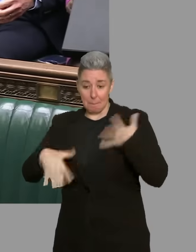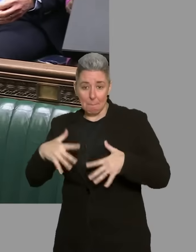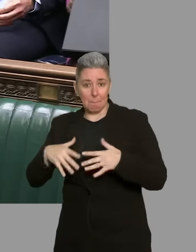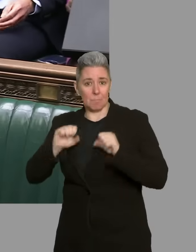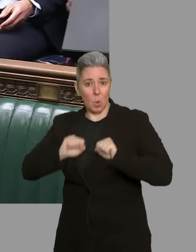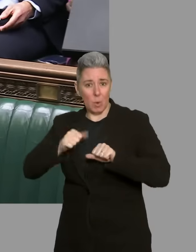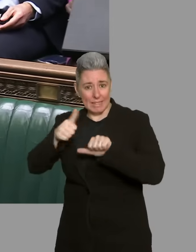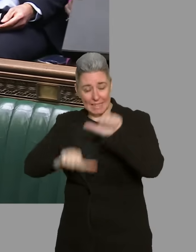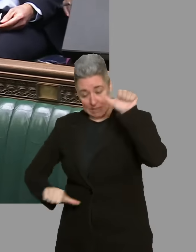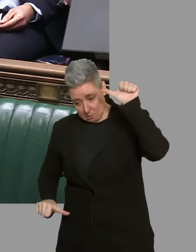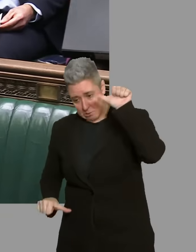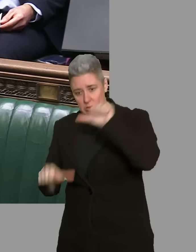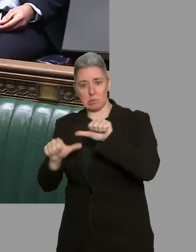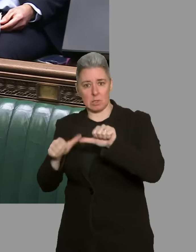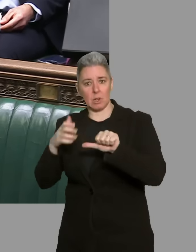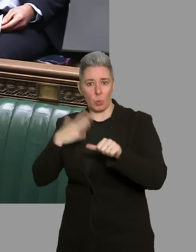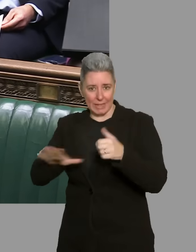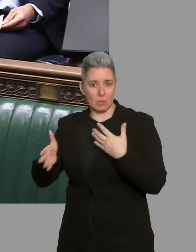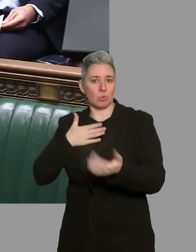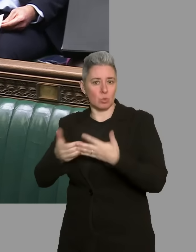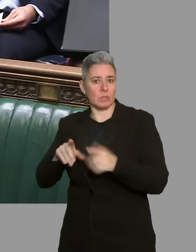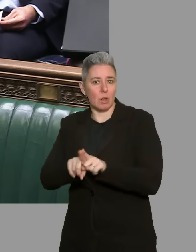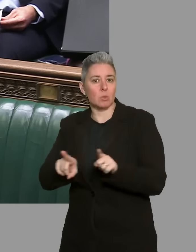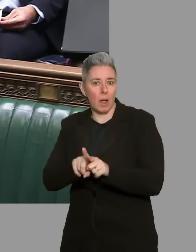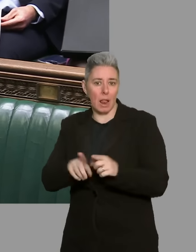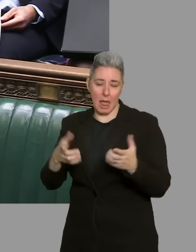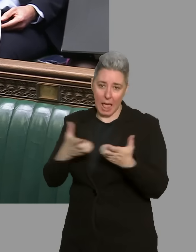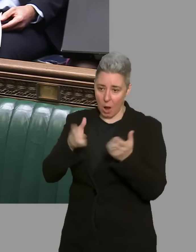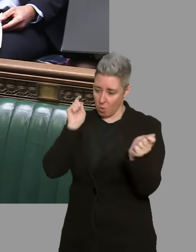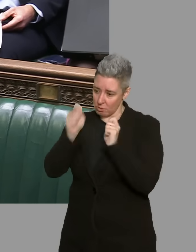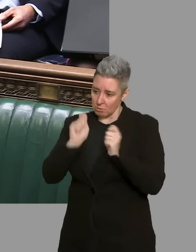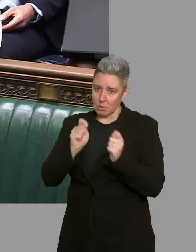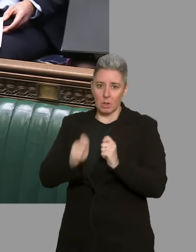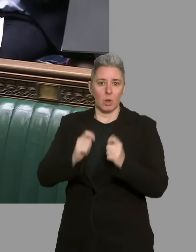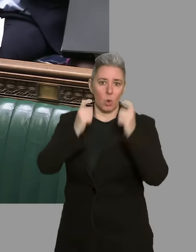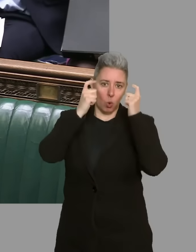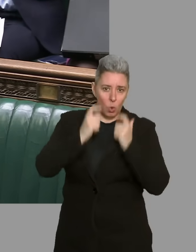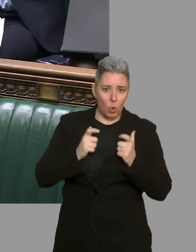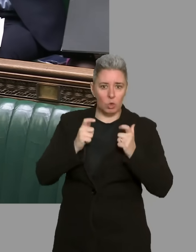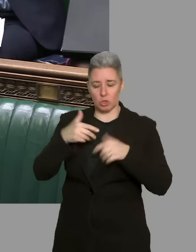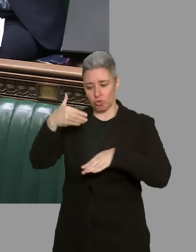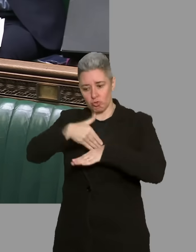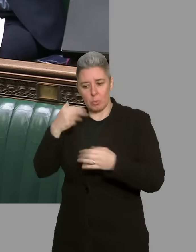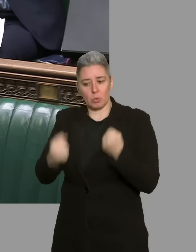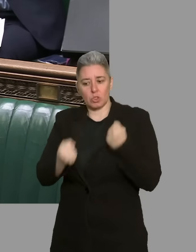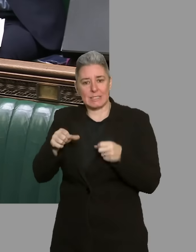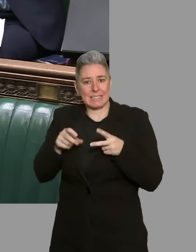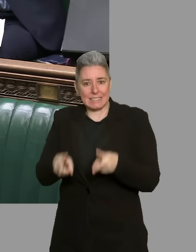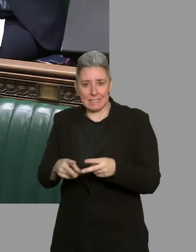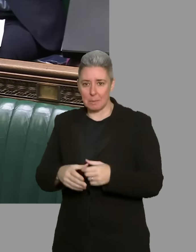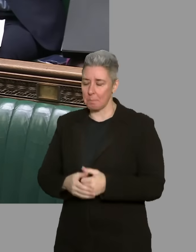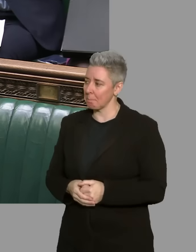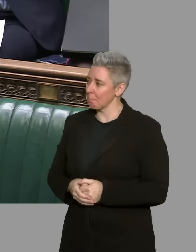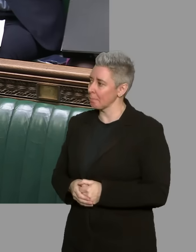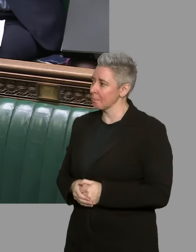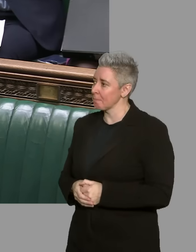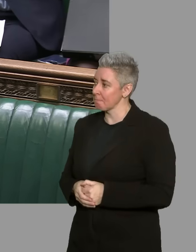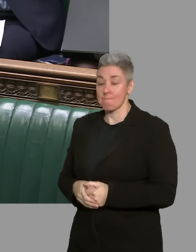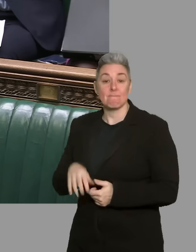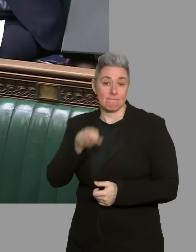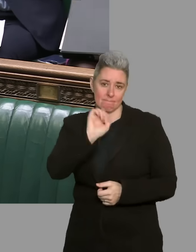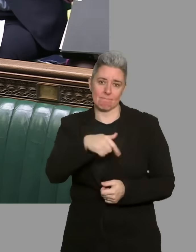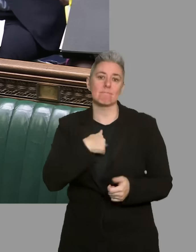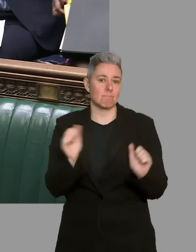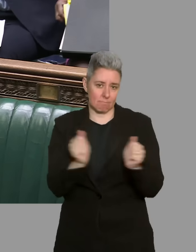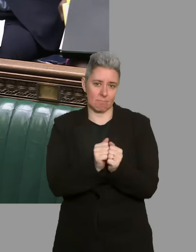victims of violence against women and girls for the best part of 20 years, and I've assured them time and again that if we get the opportunity, we would make the system work better for